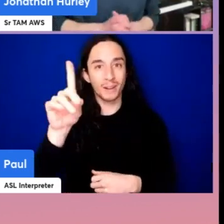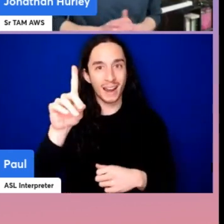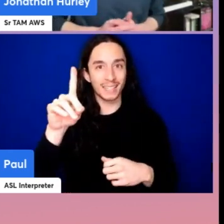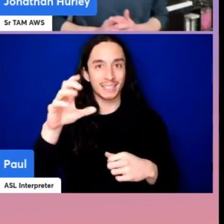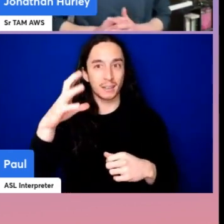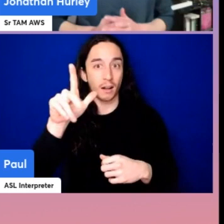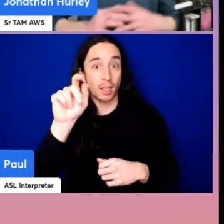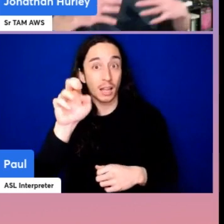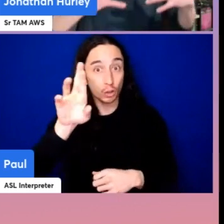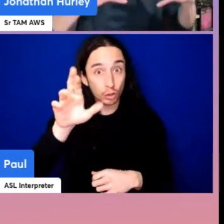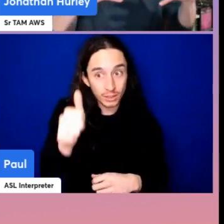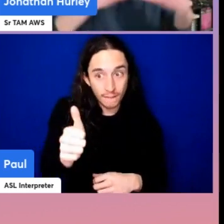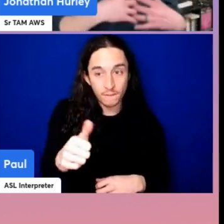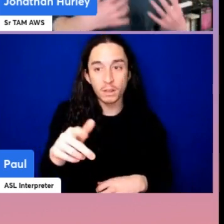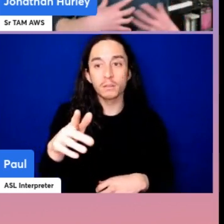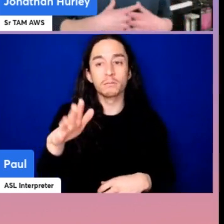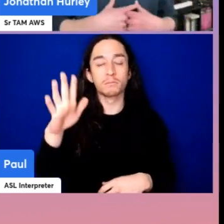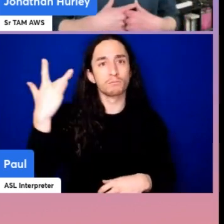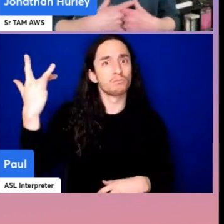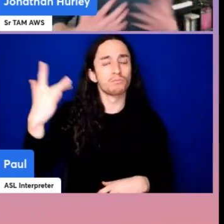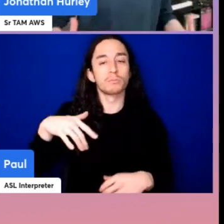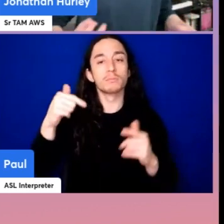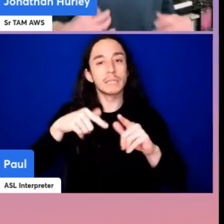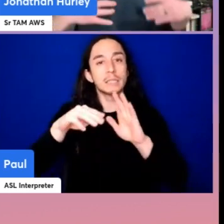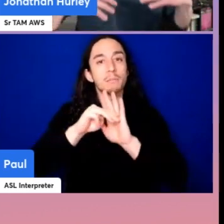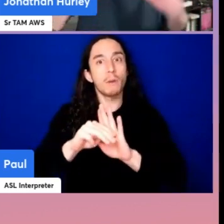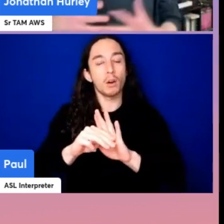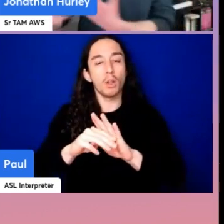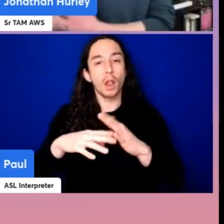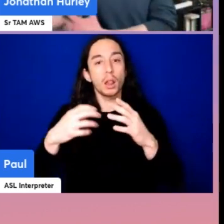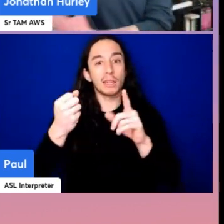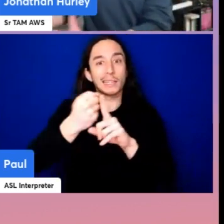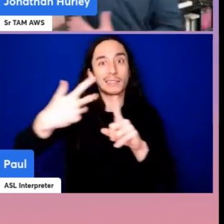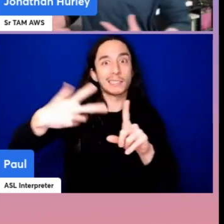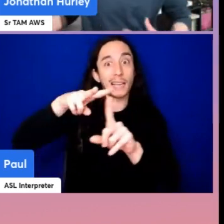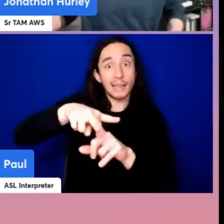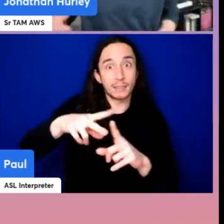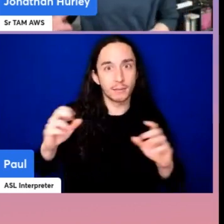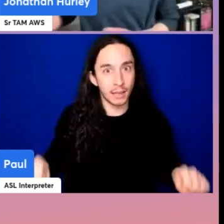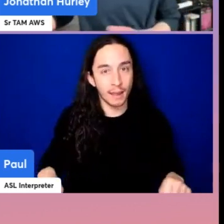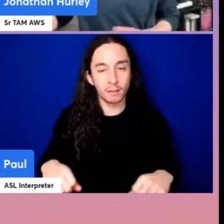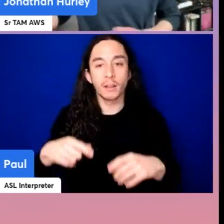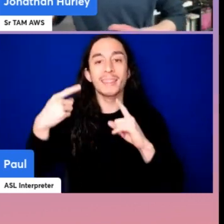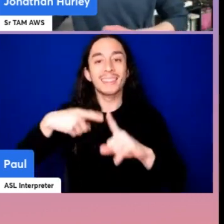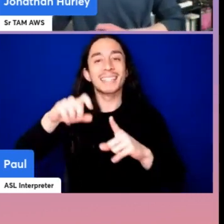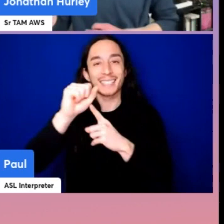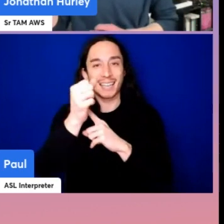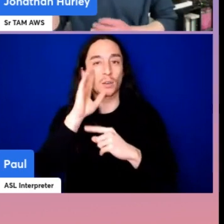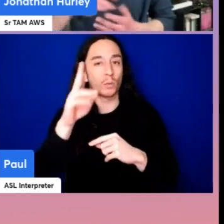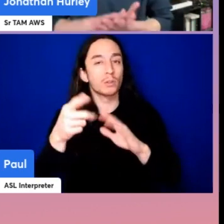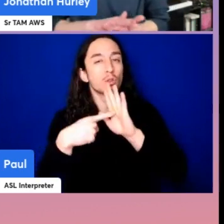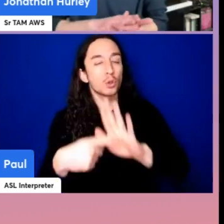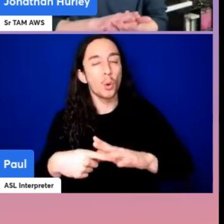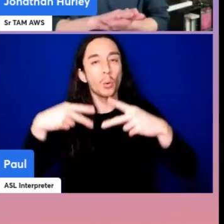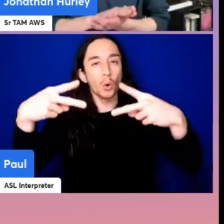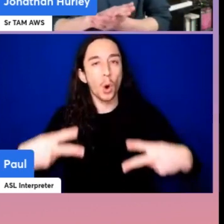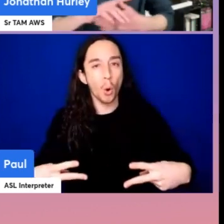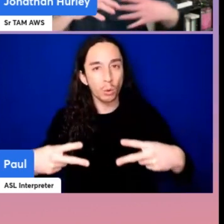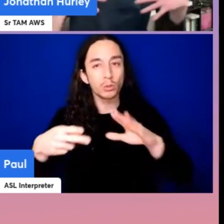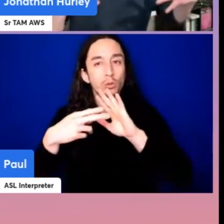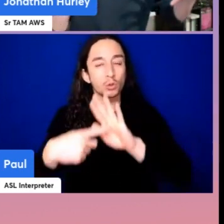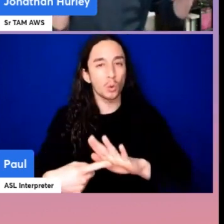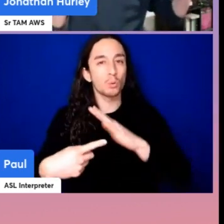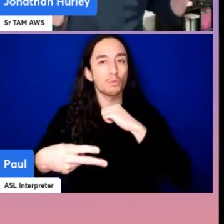is because this model is extensible. In this particular case, what we're going to see in code and what you'll see in the